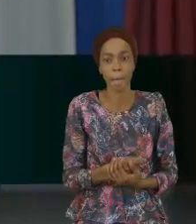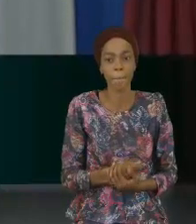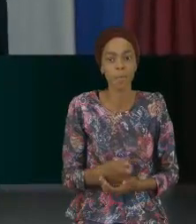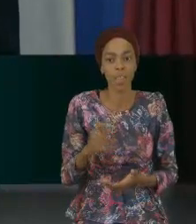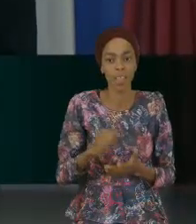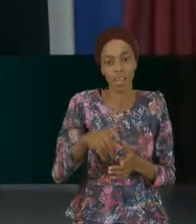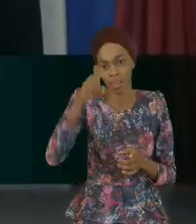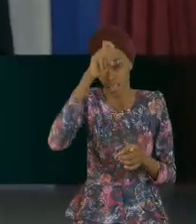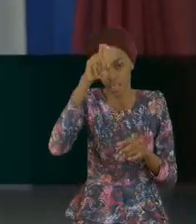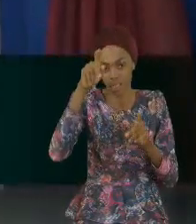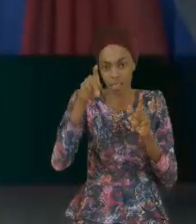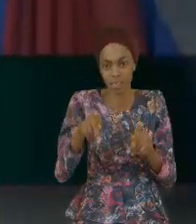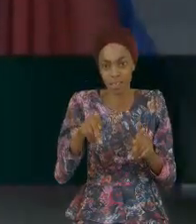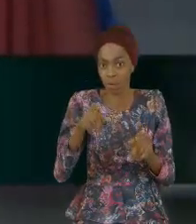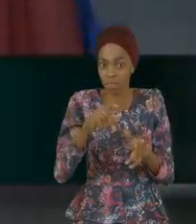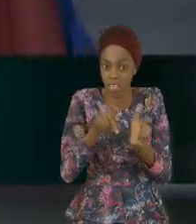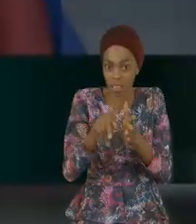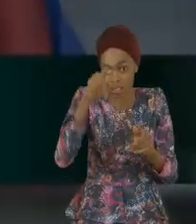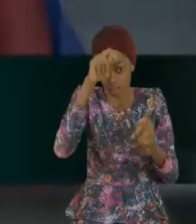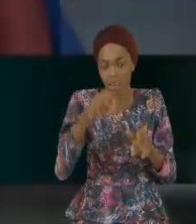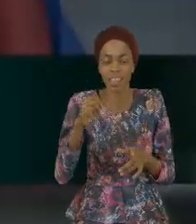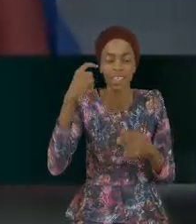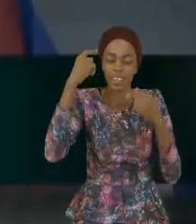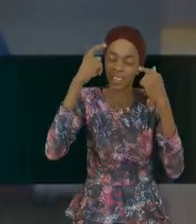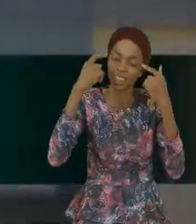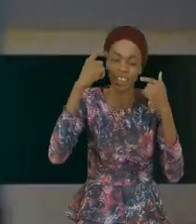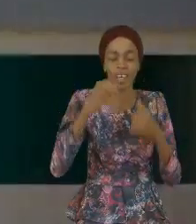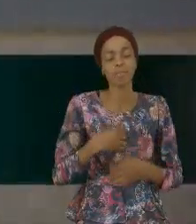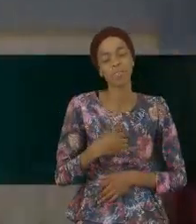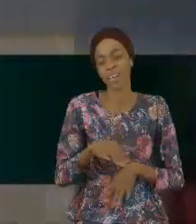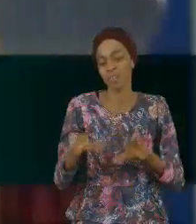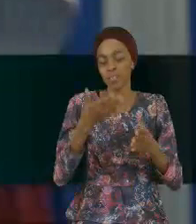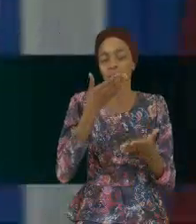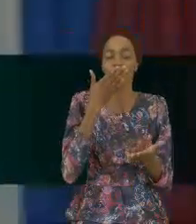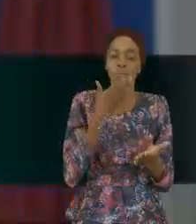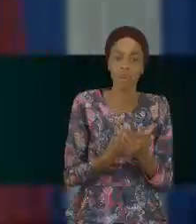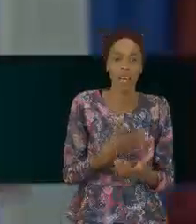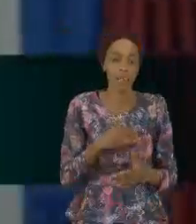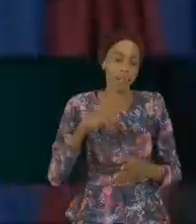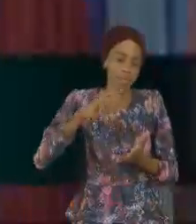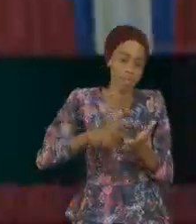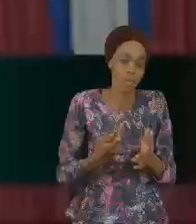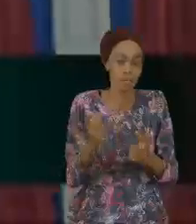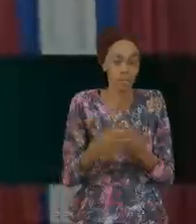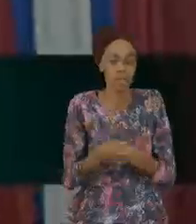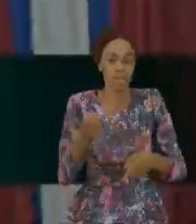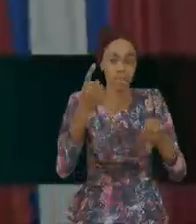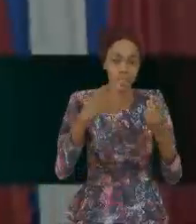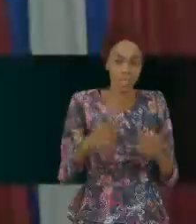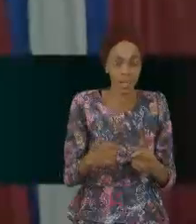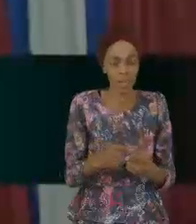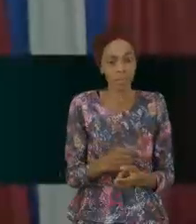had done well. And the second day he came as an achiever. And then he saw two